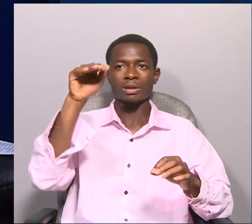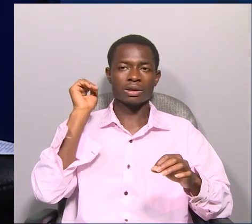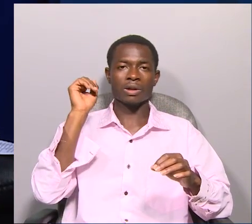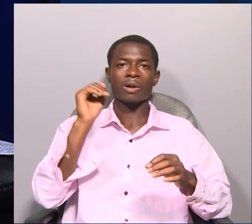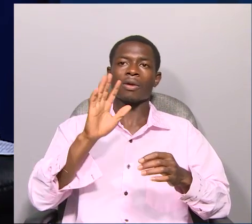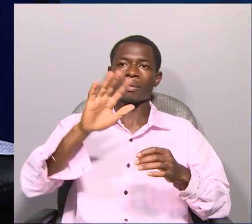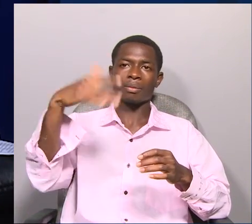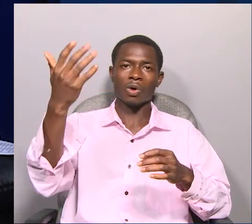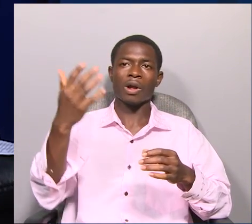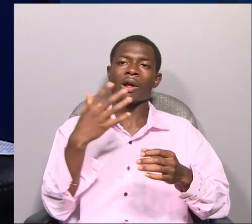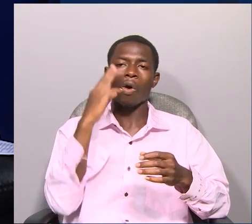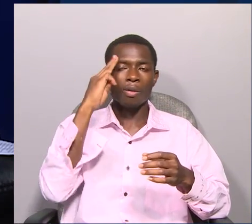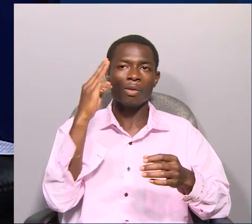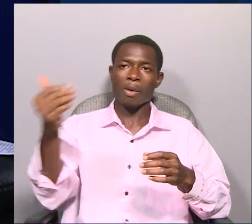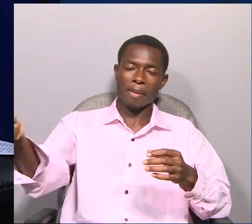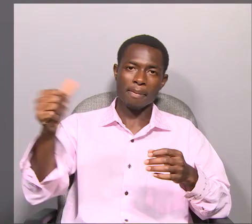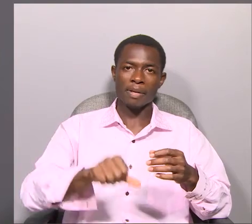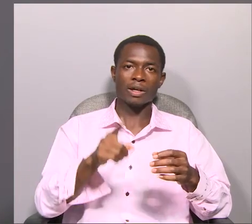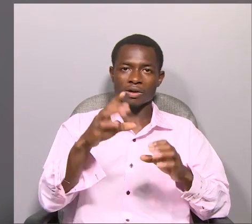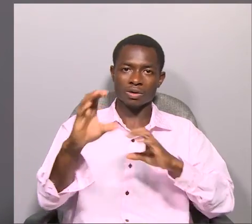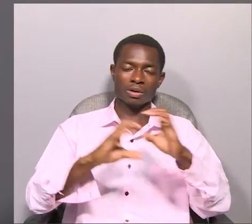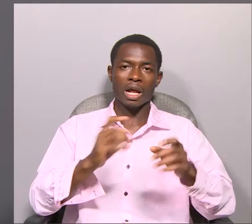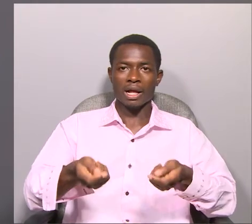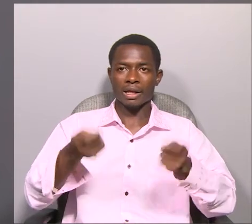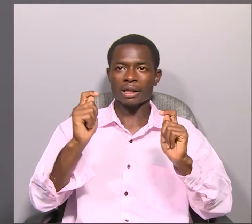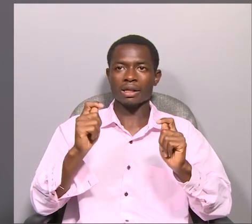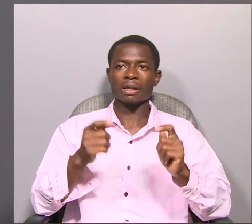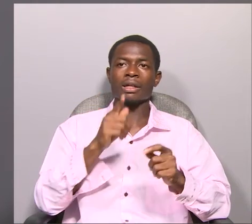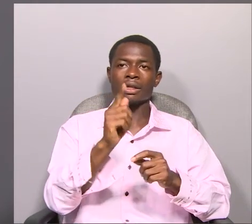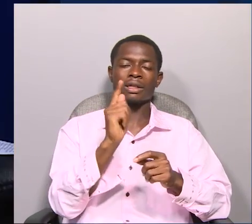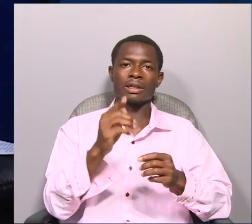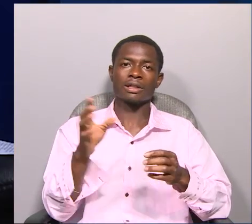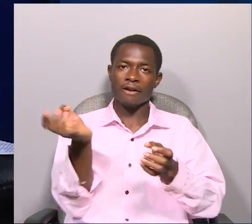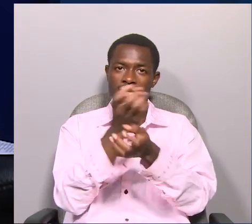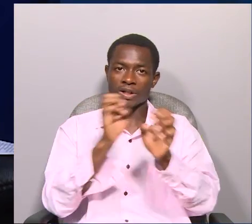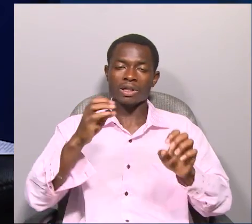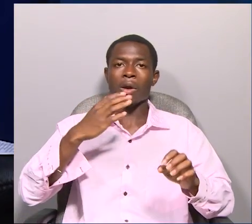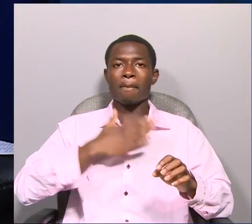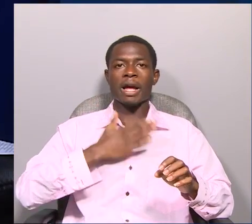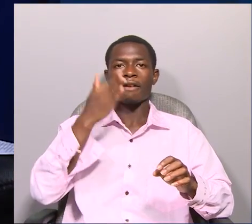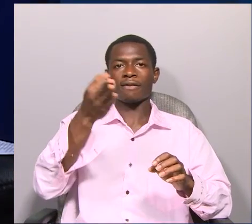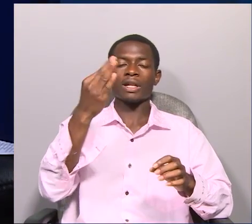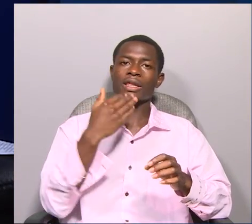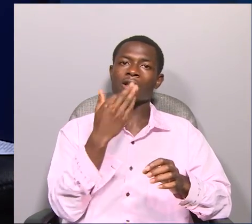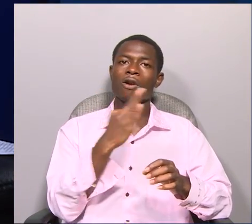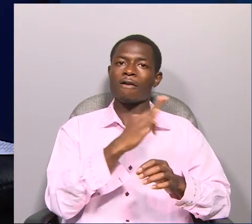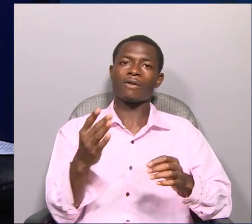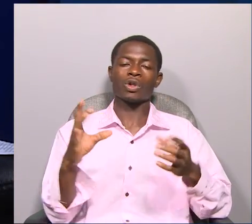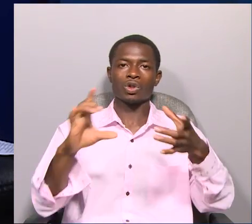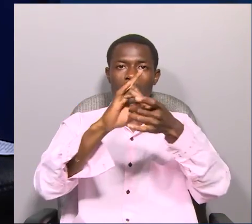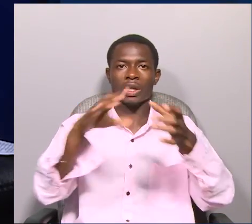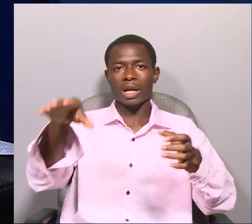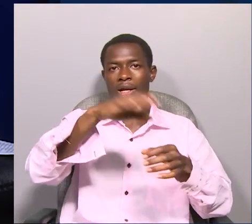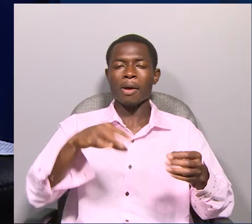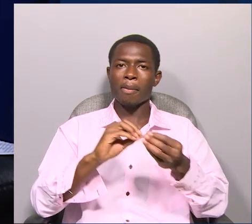the interaction. Sure. We hope to have you back and even interact beyond this platform. Sure. But that does it for this edition of My Future. I thank you for tuning in